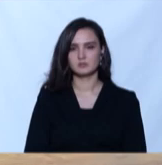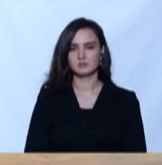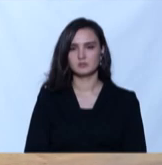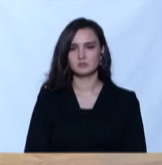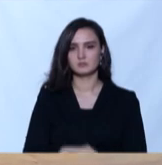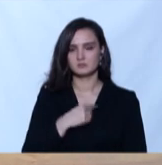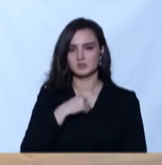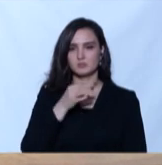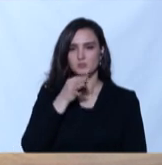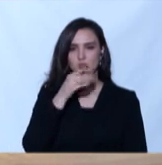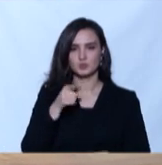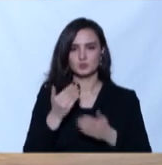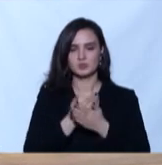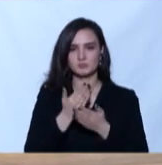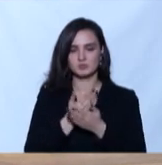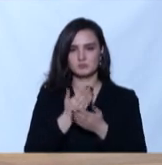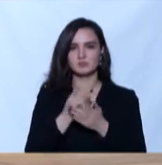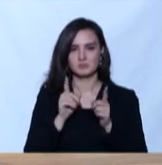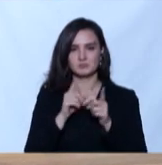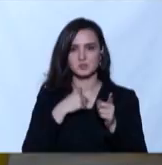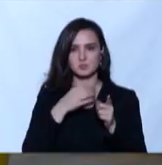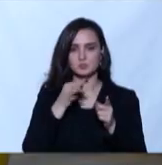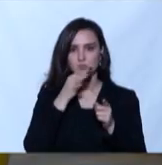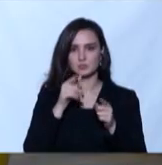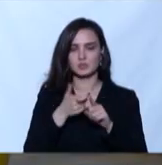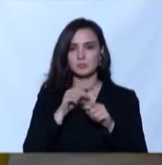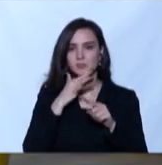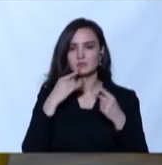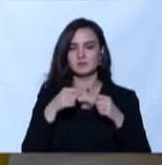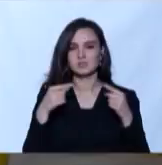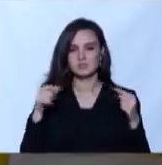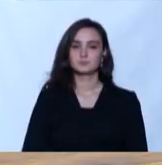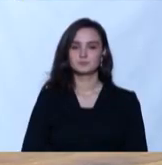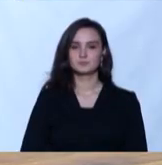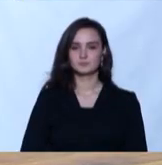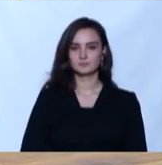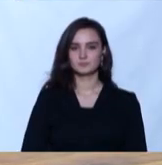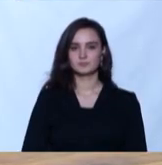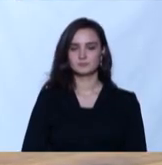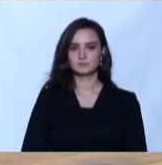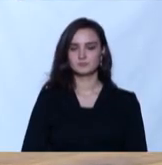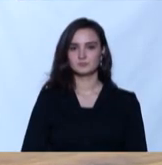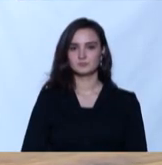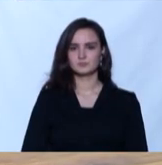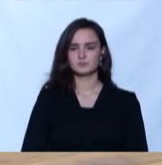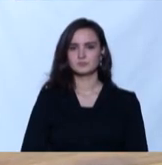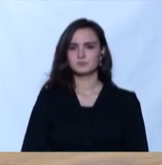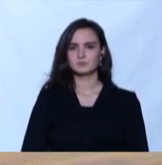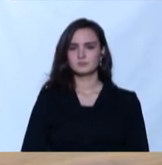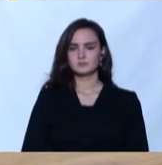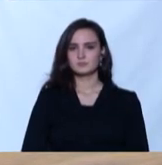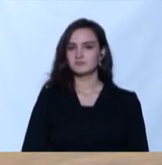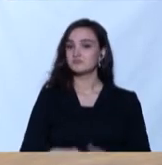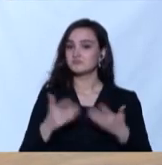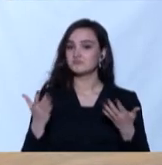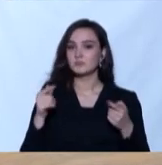I love this story. I know, it's such a great story. There are so many themes in this story. So what do you think this book teaches